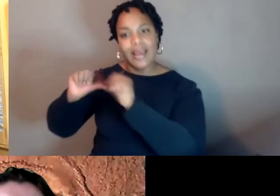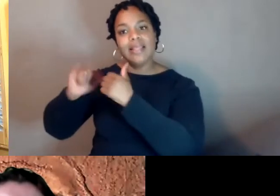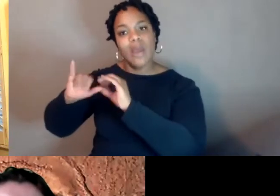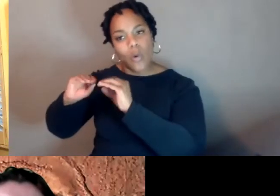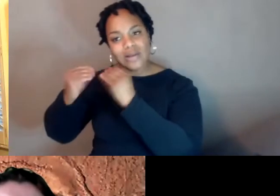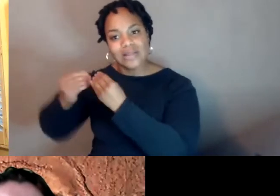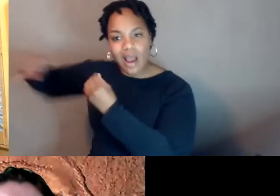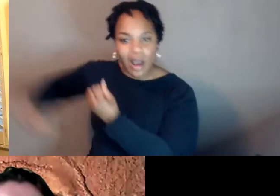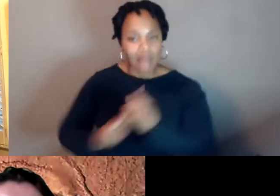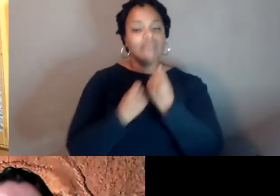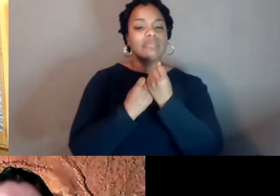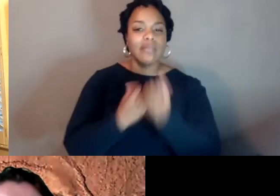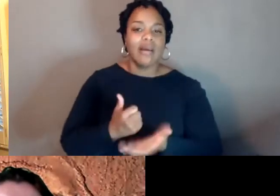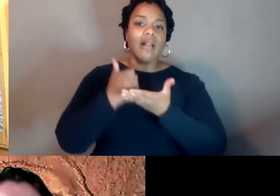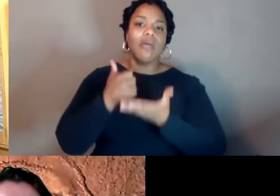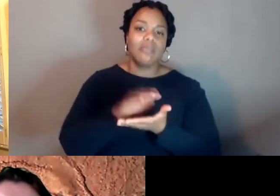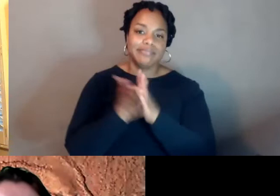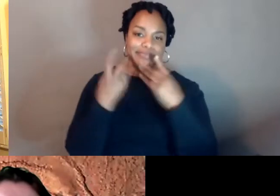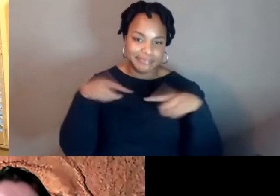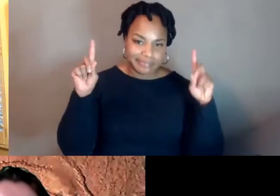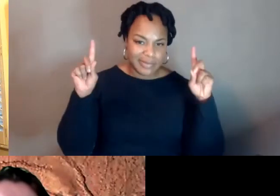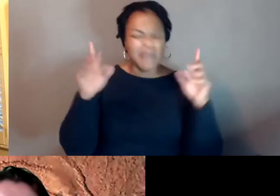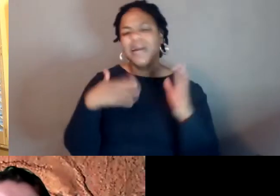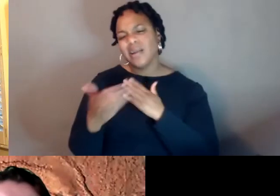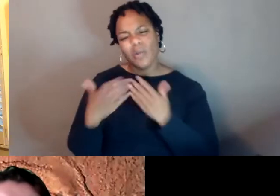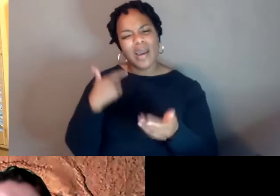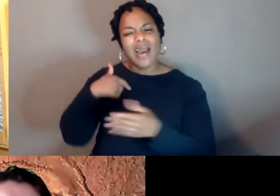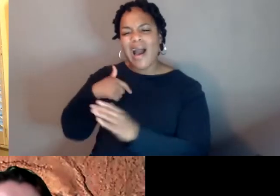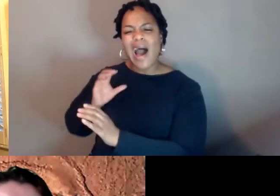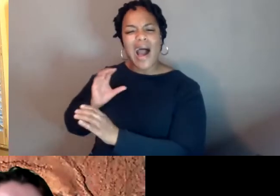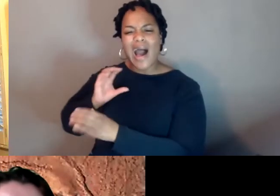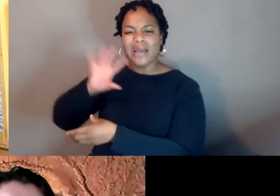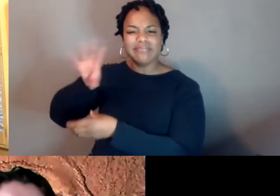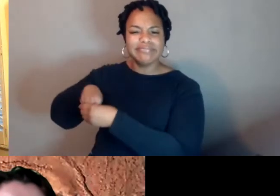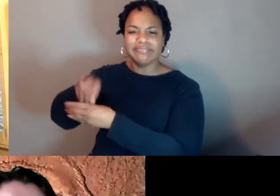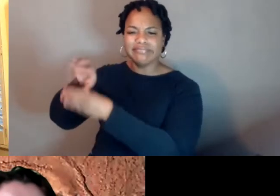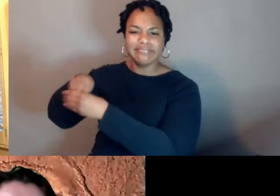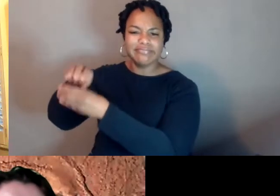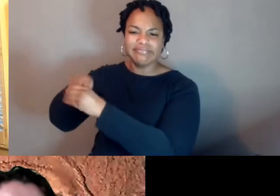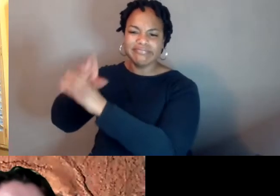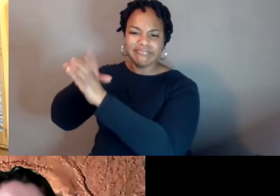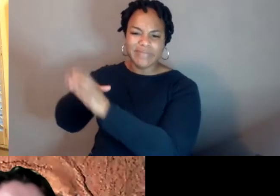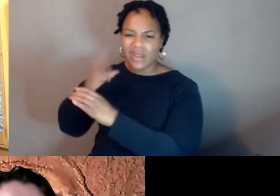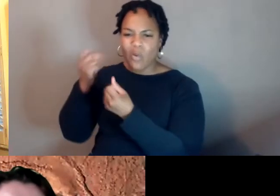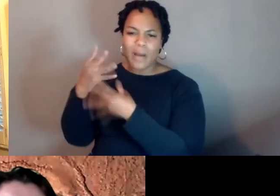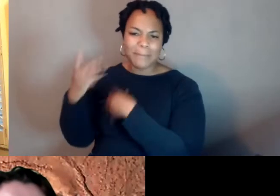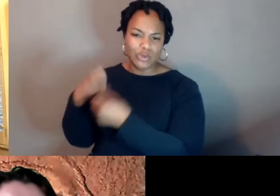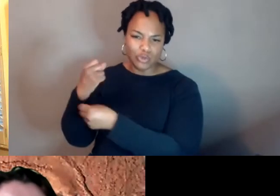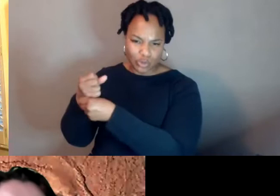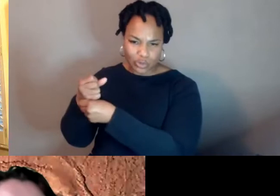very active for many years until I moved to a location